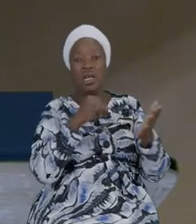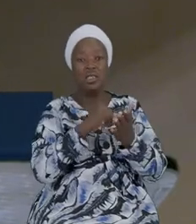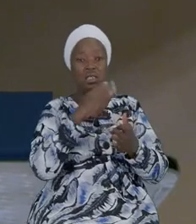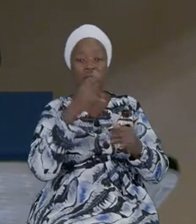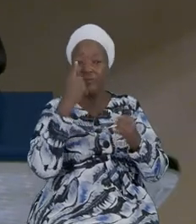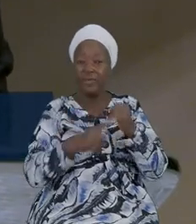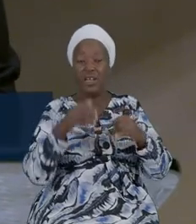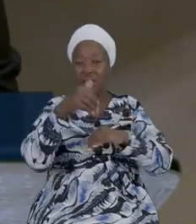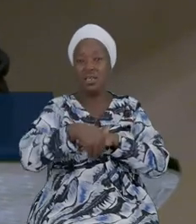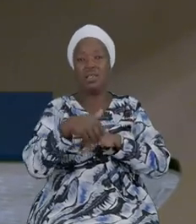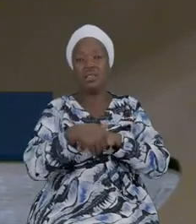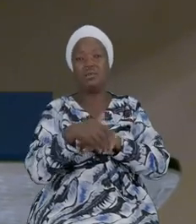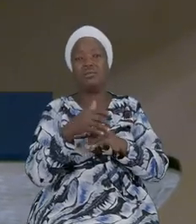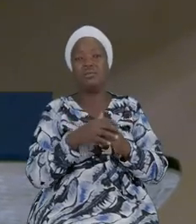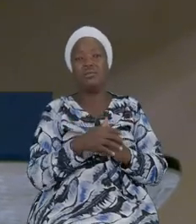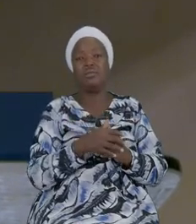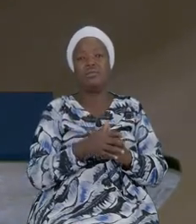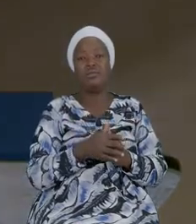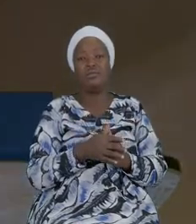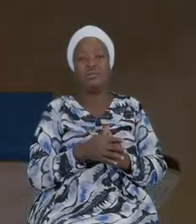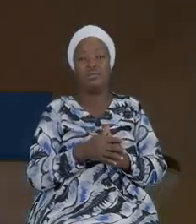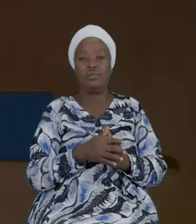final night and